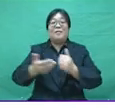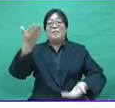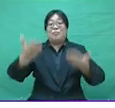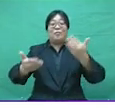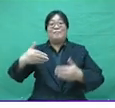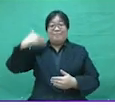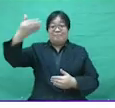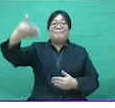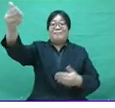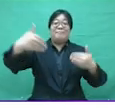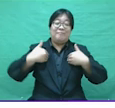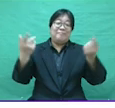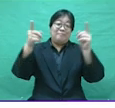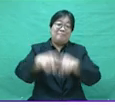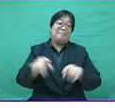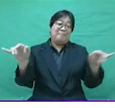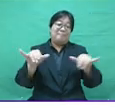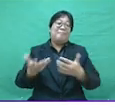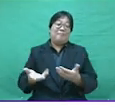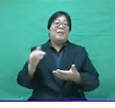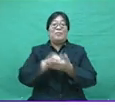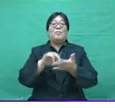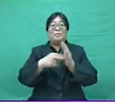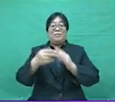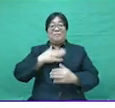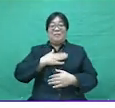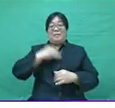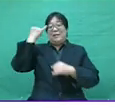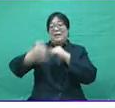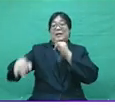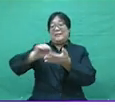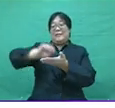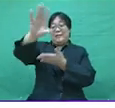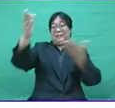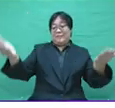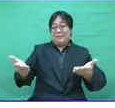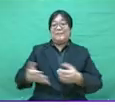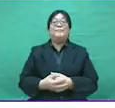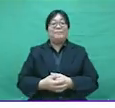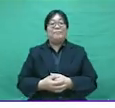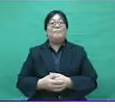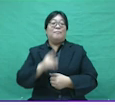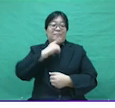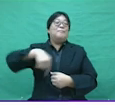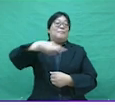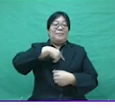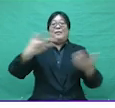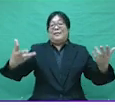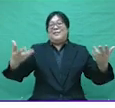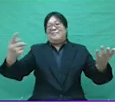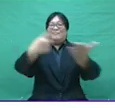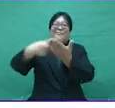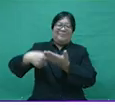crisis might come. And that leads me to my last slide here. Even that we are